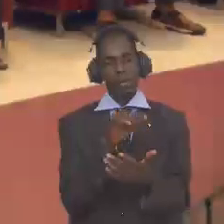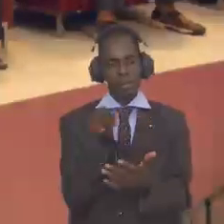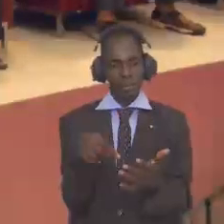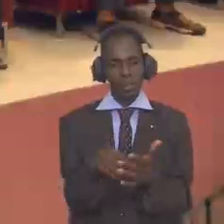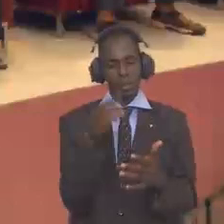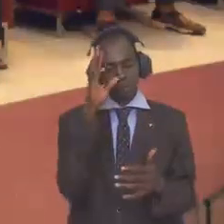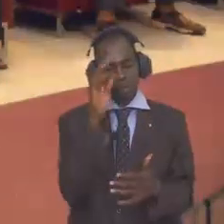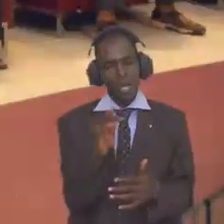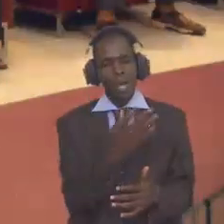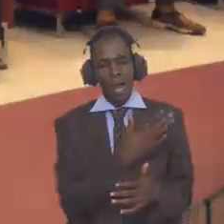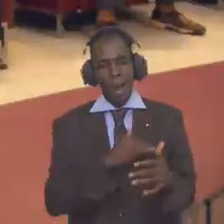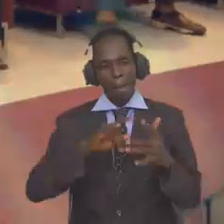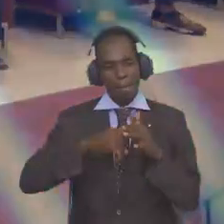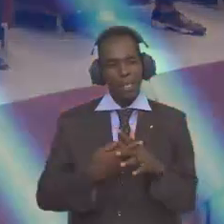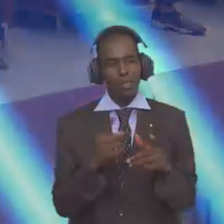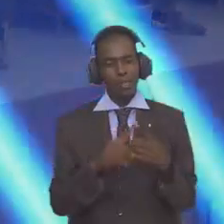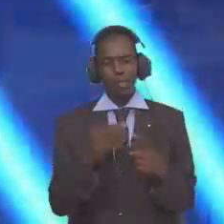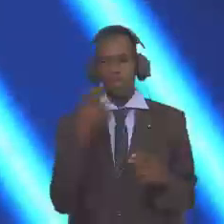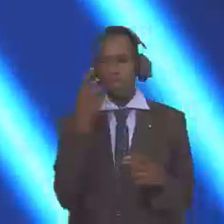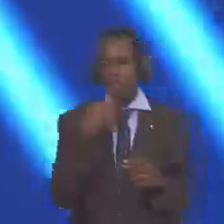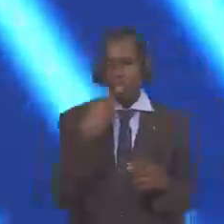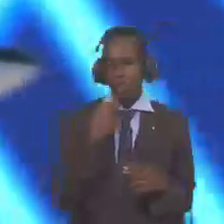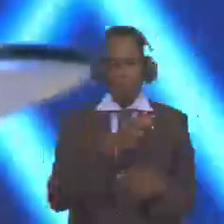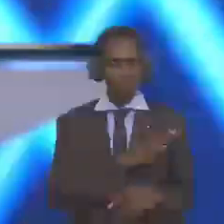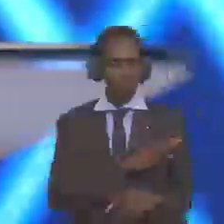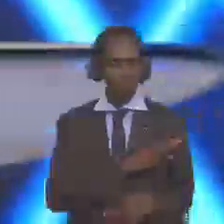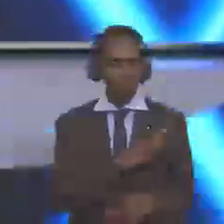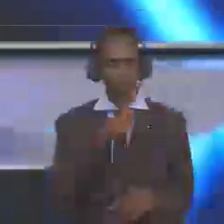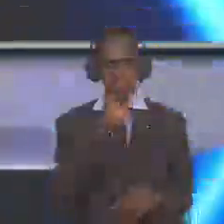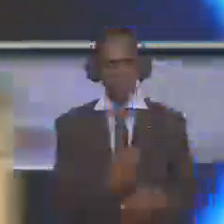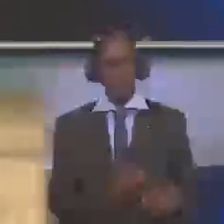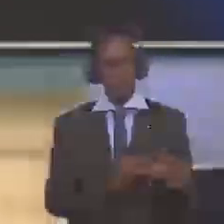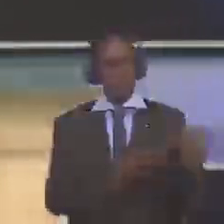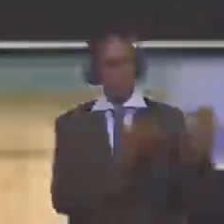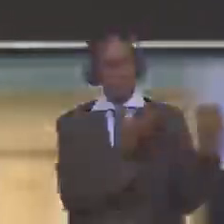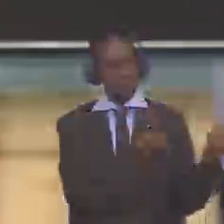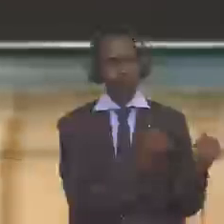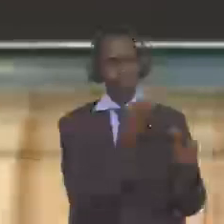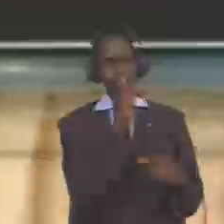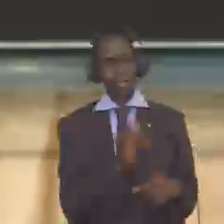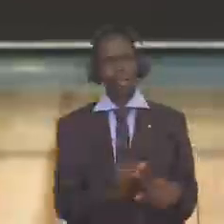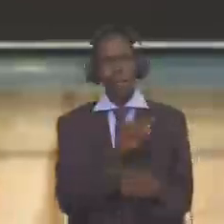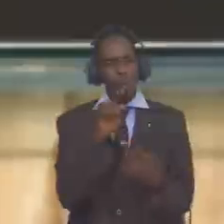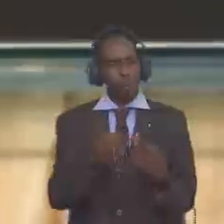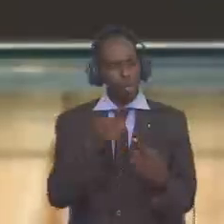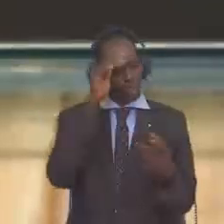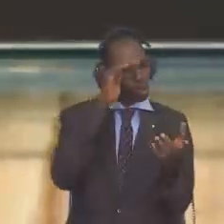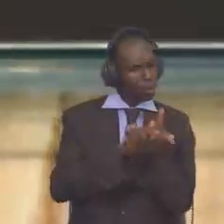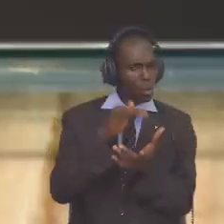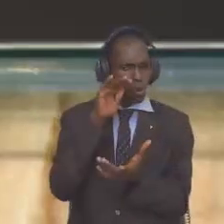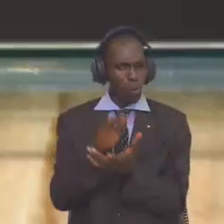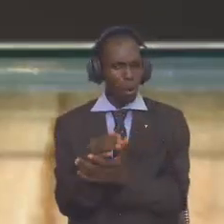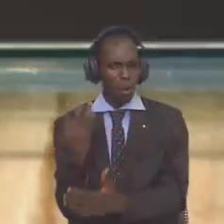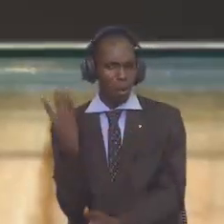speak boldly in the synagogue. Whom when Aquila and Priscilla had heard,